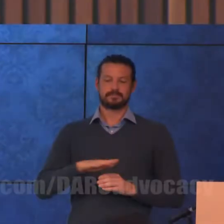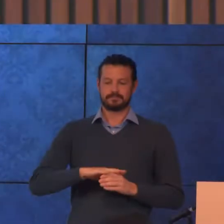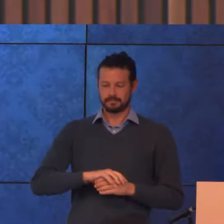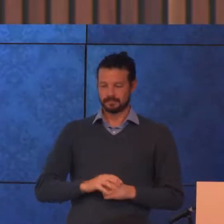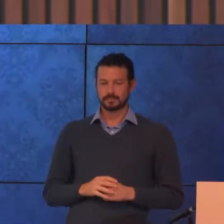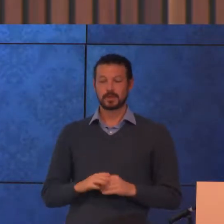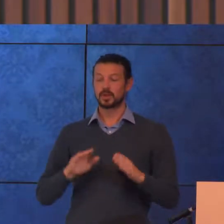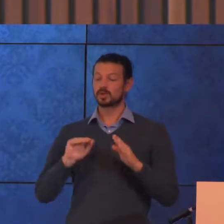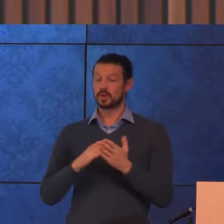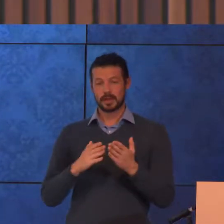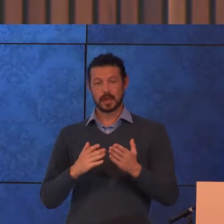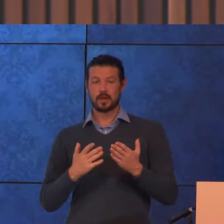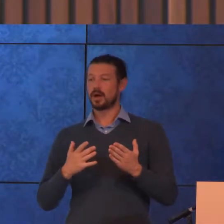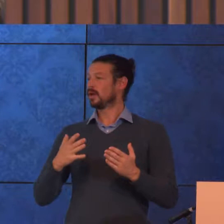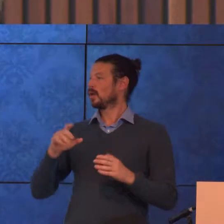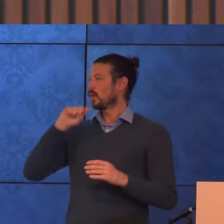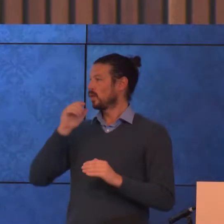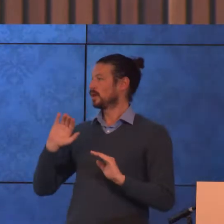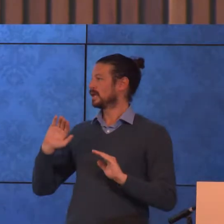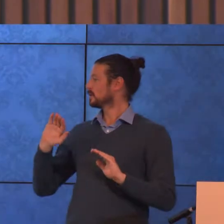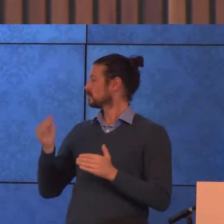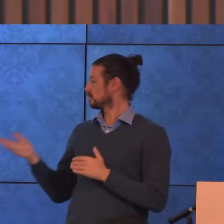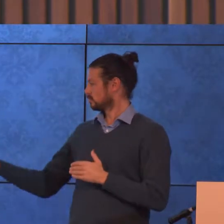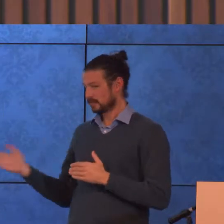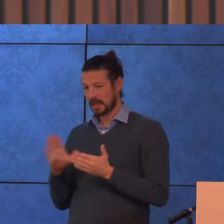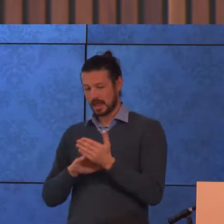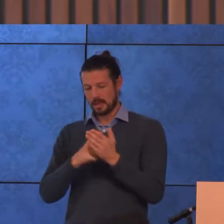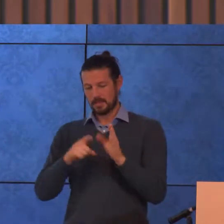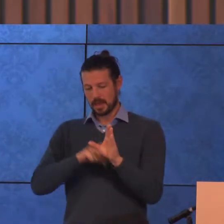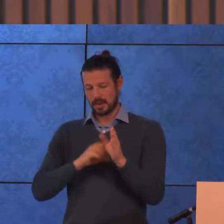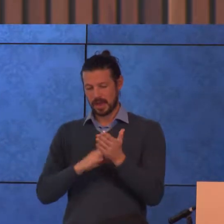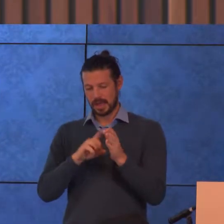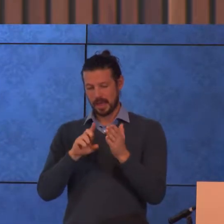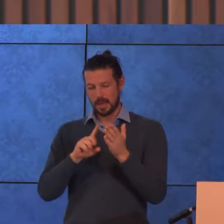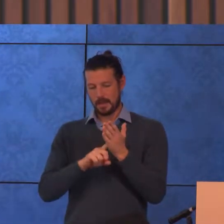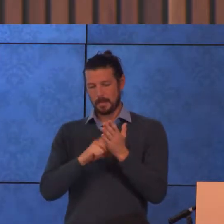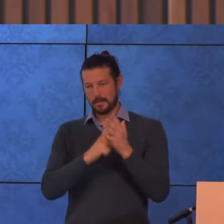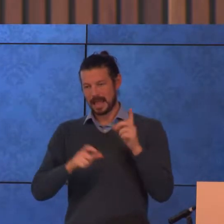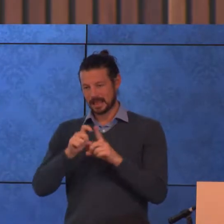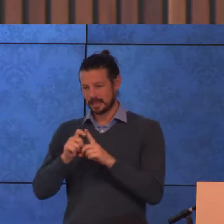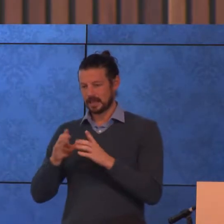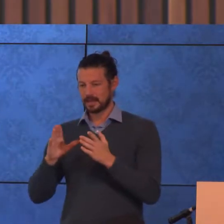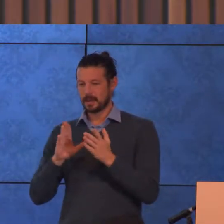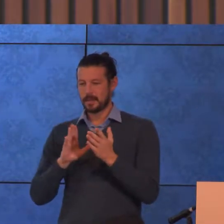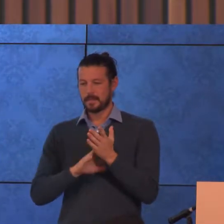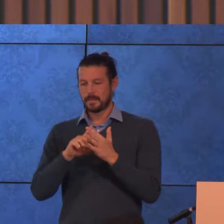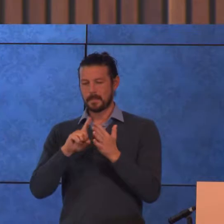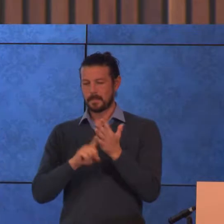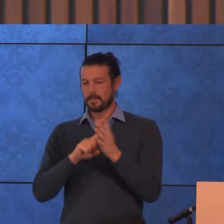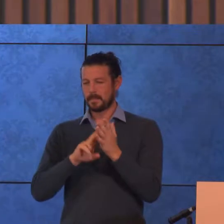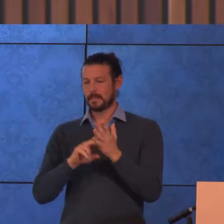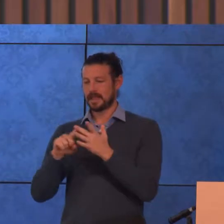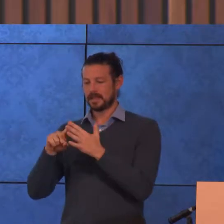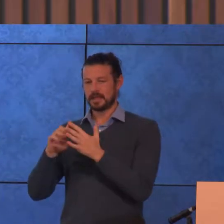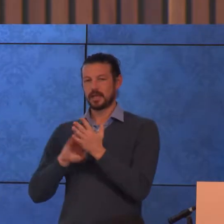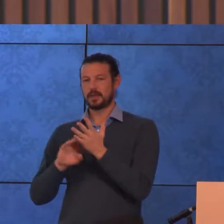It's now my pleasure to introduce Mary Mallett and Melanie Muir, who I suspect need no introduction, to be perfectly frank, in this room. Mary is the